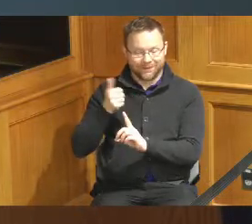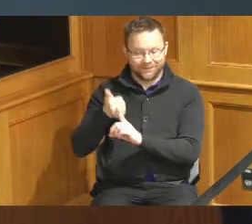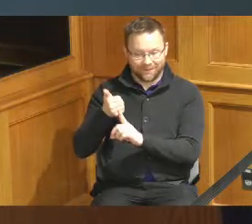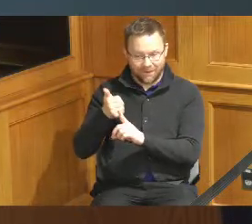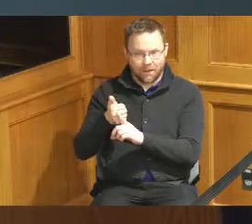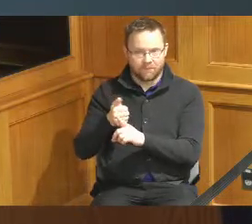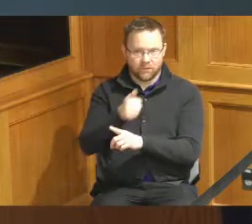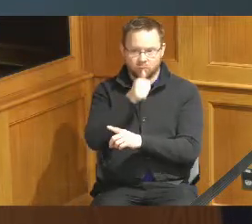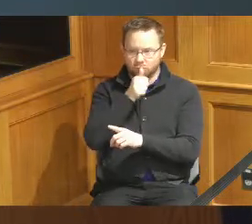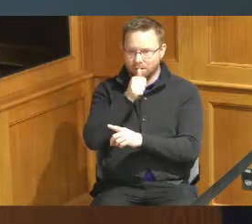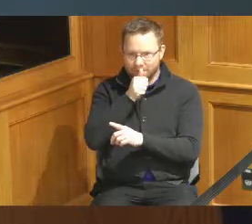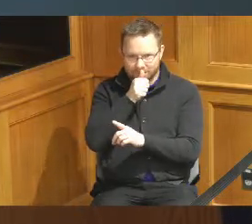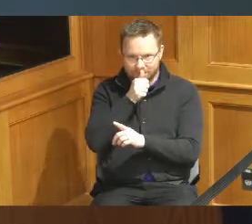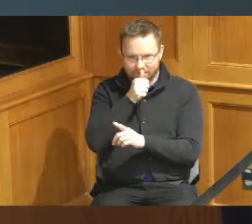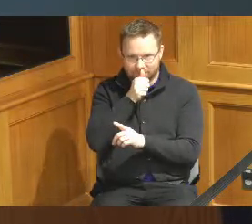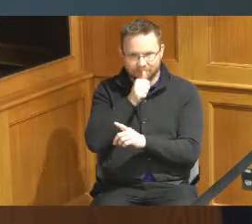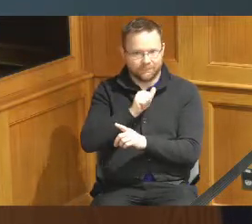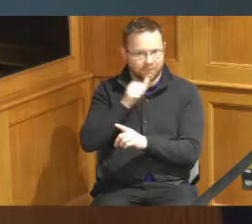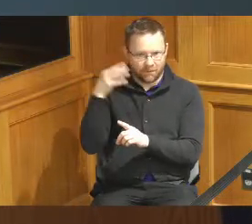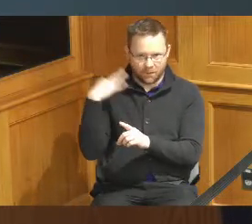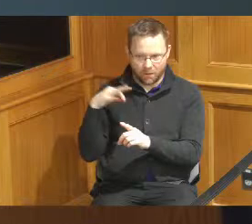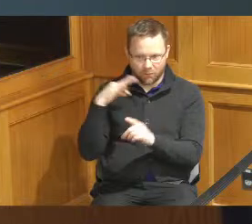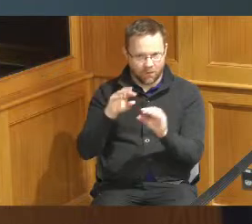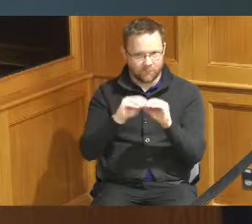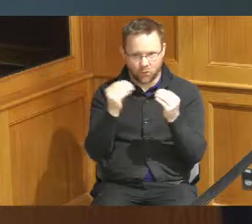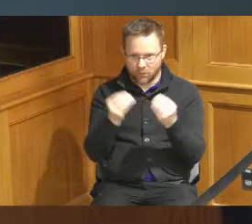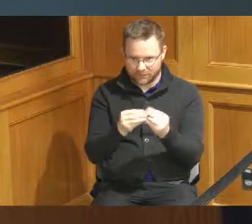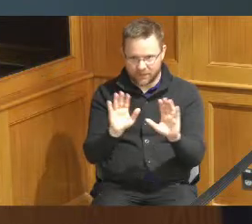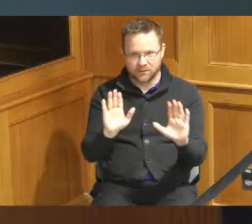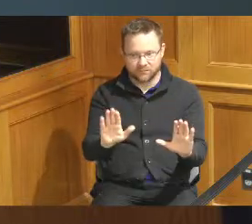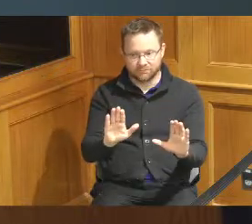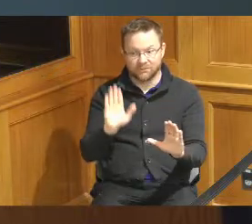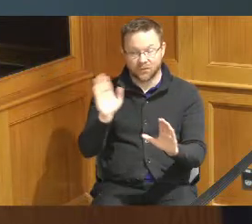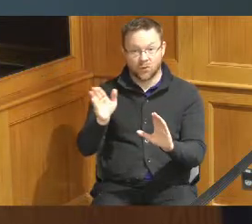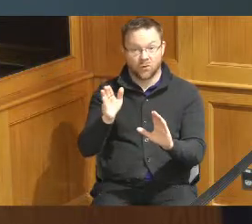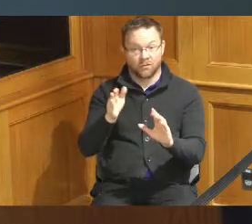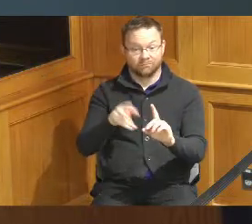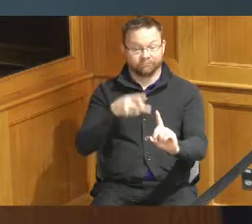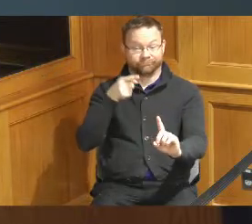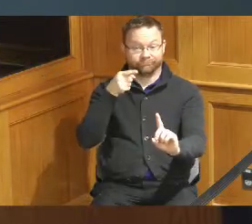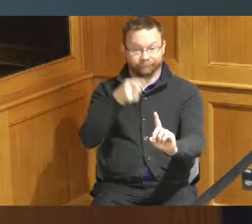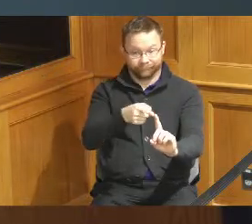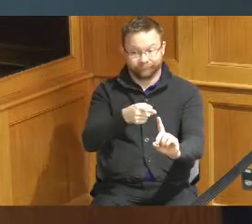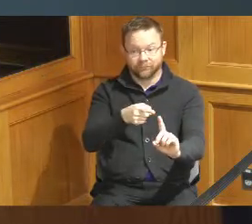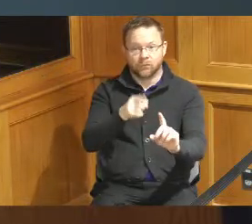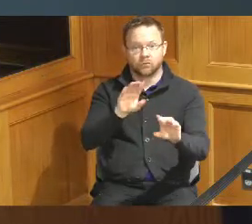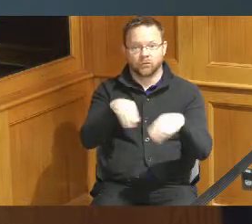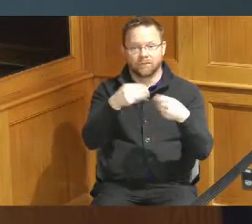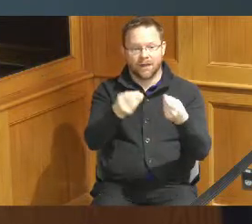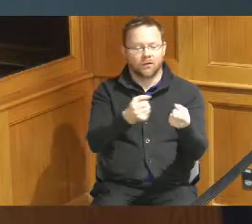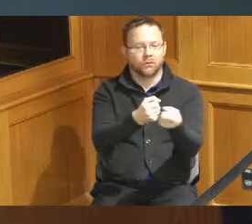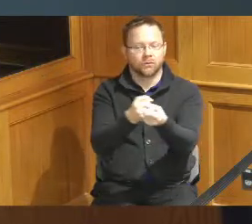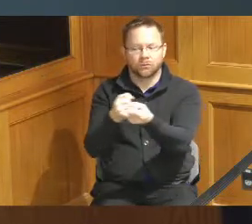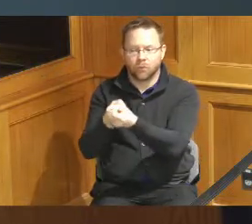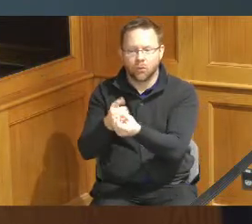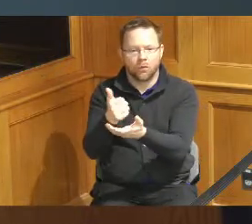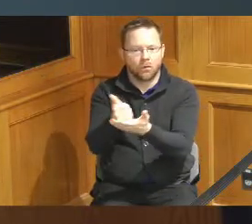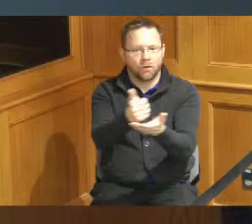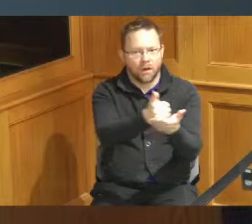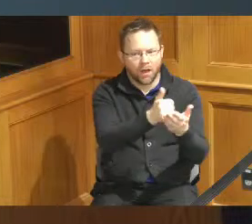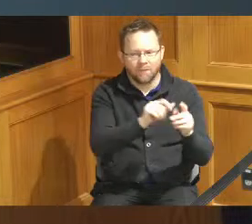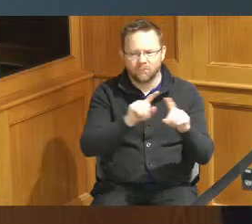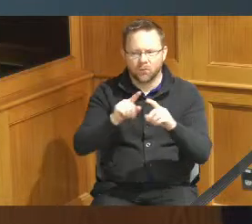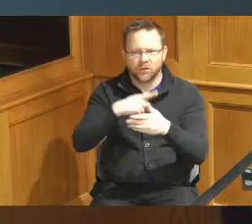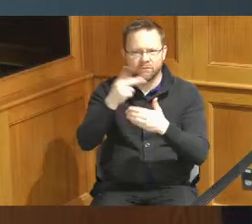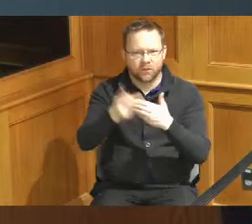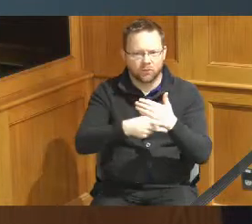is a private, non-for-profit organization whose purpose is to provide assistance and support through establishing programs in